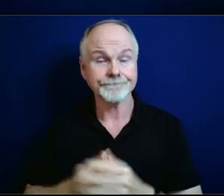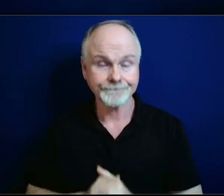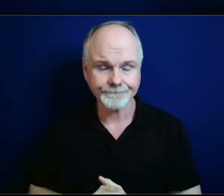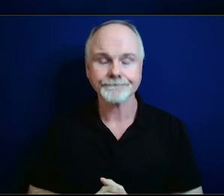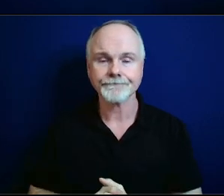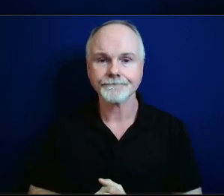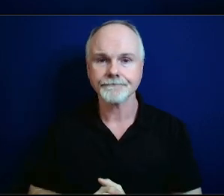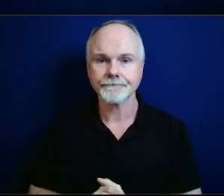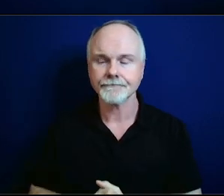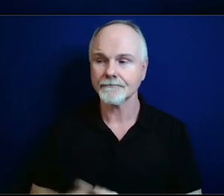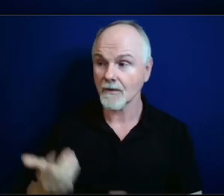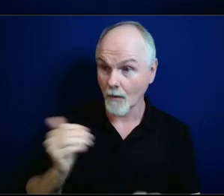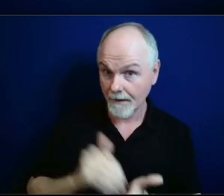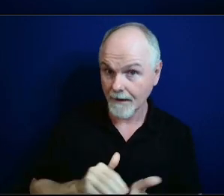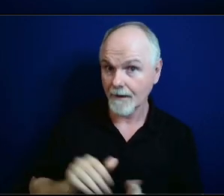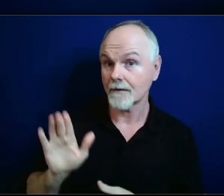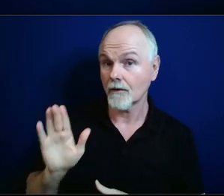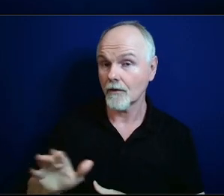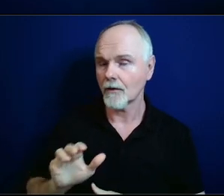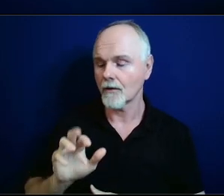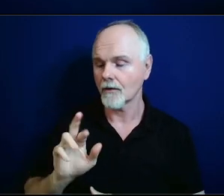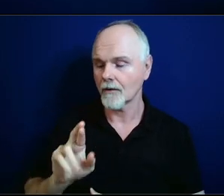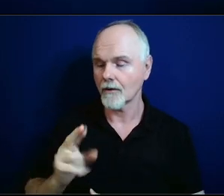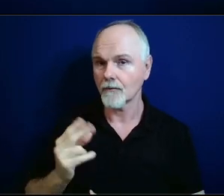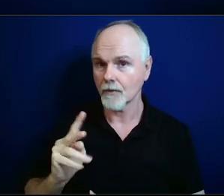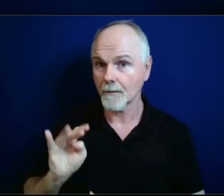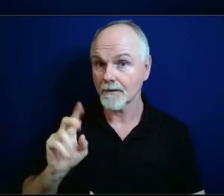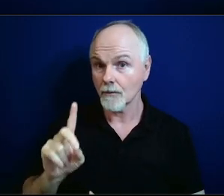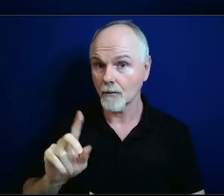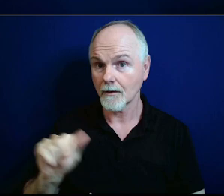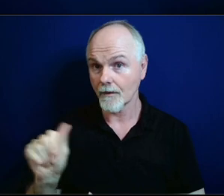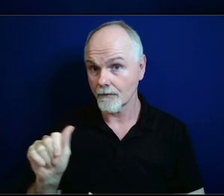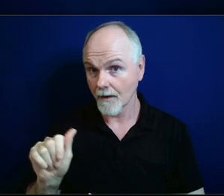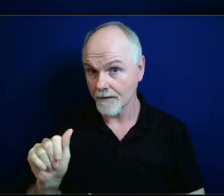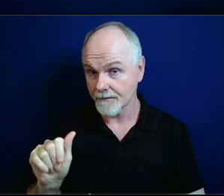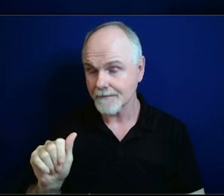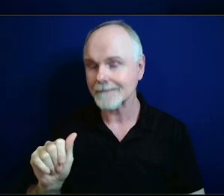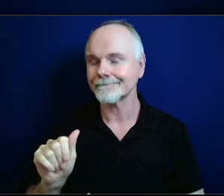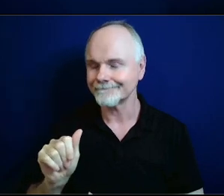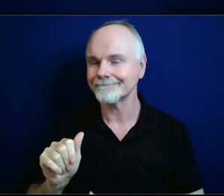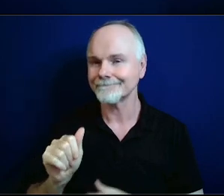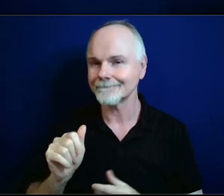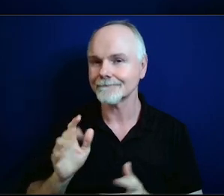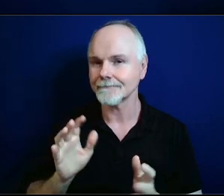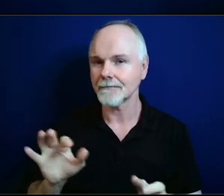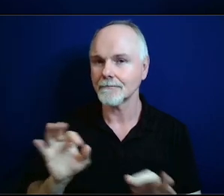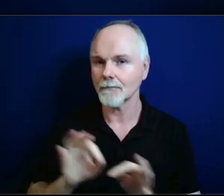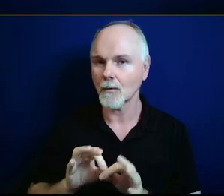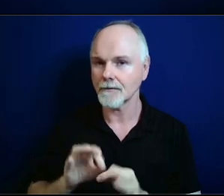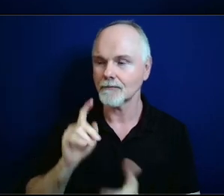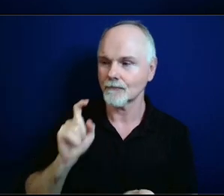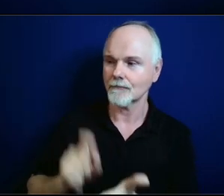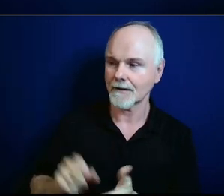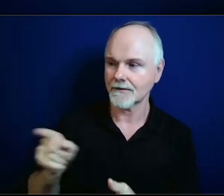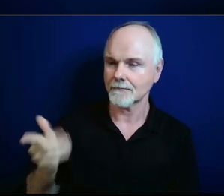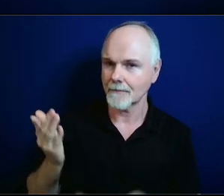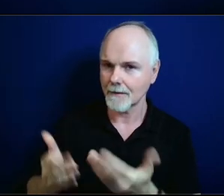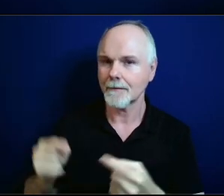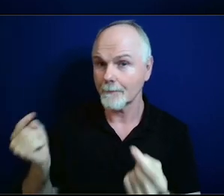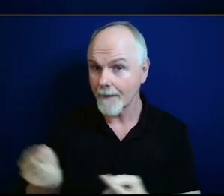Considering her rheumatoid arthritis, it is important to address her pain and inflammation.